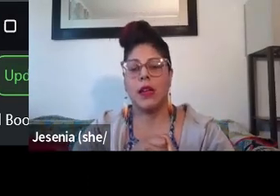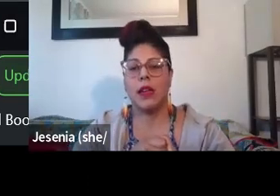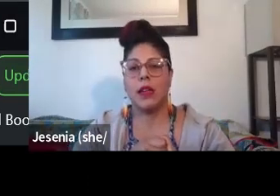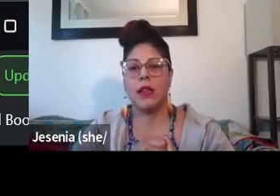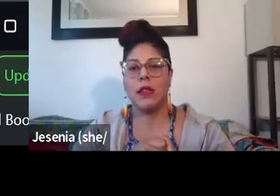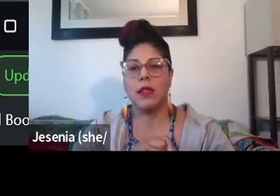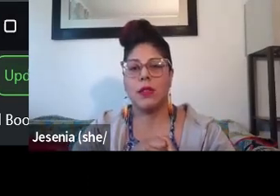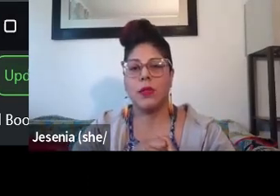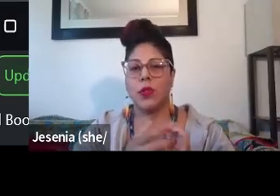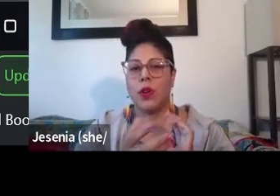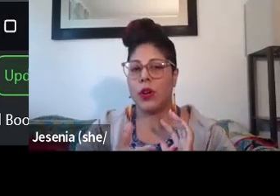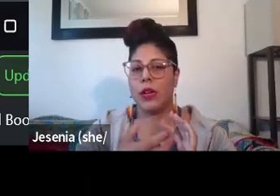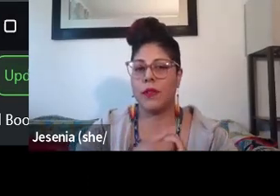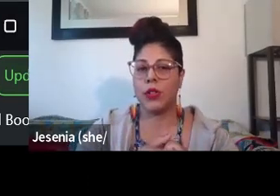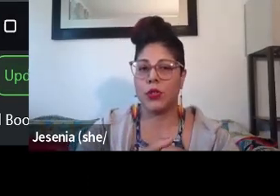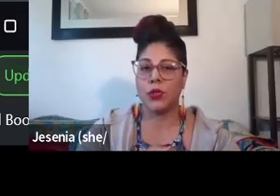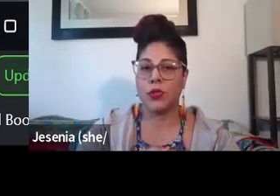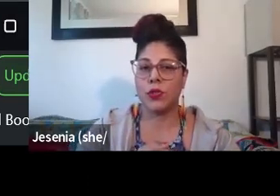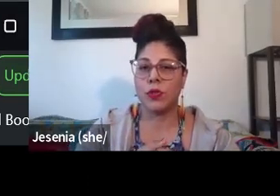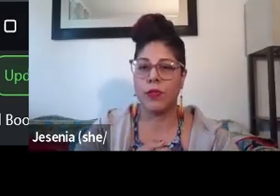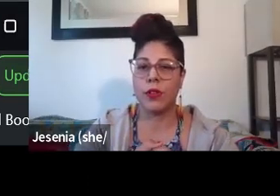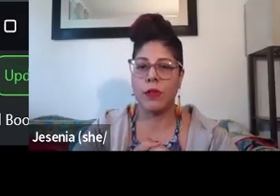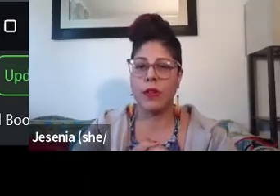I do these as